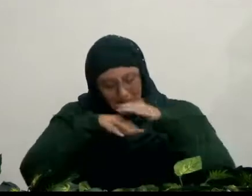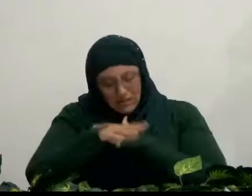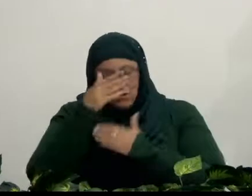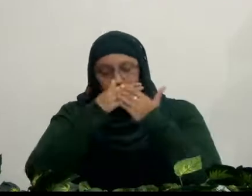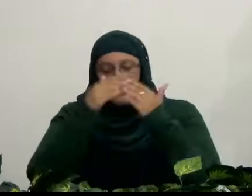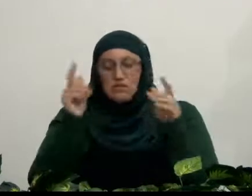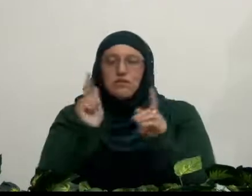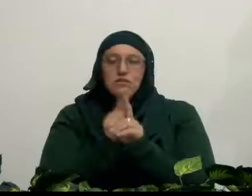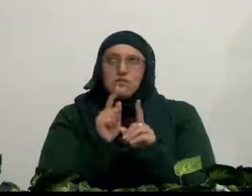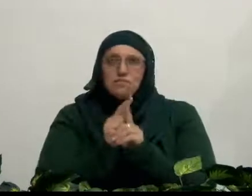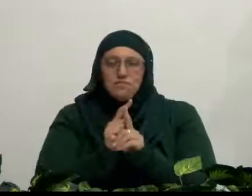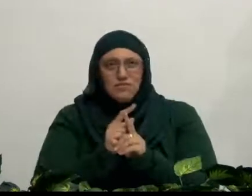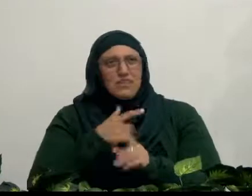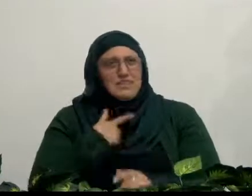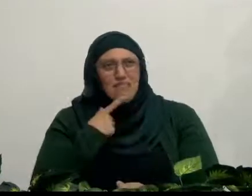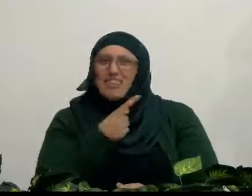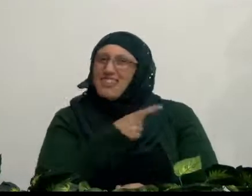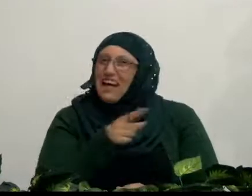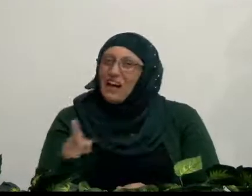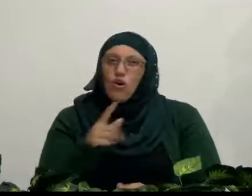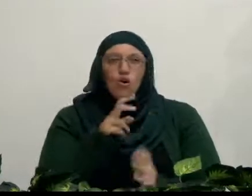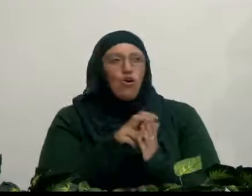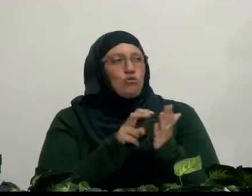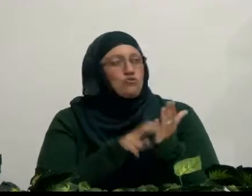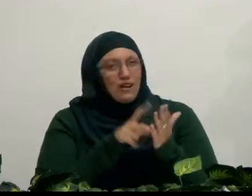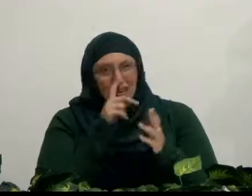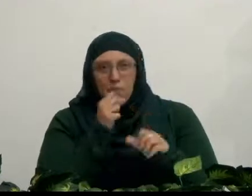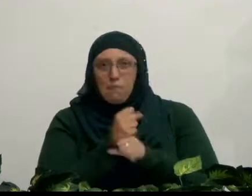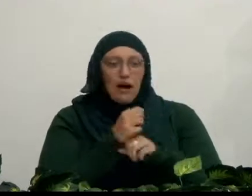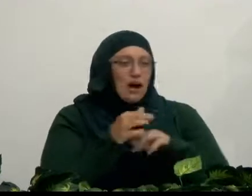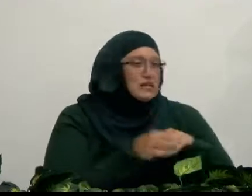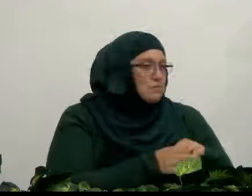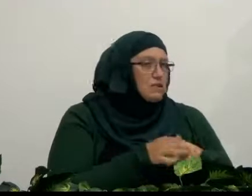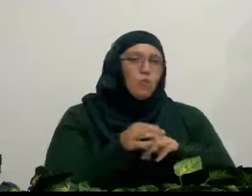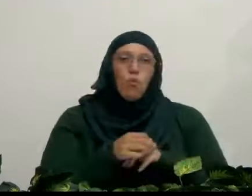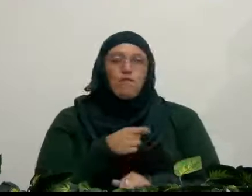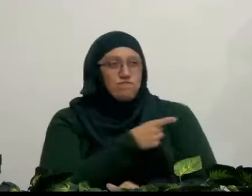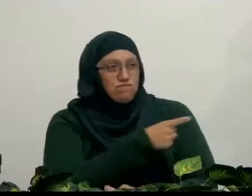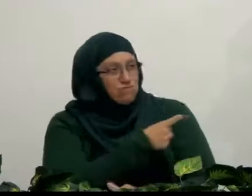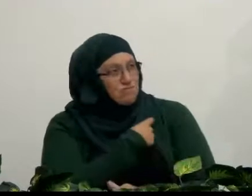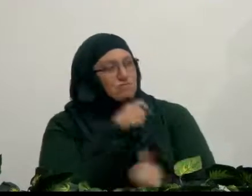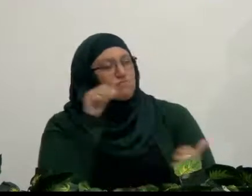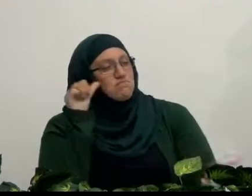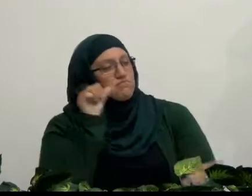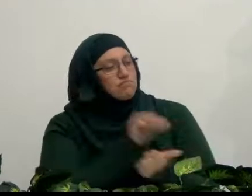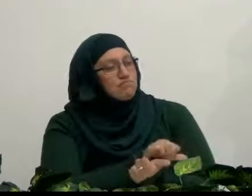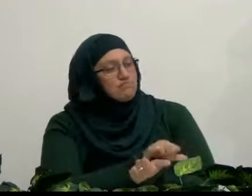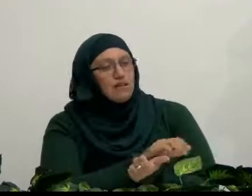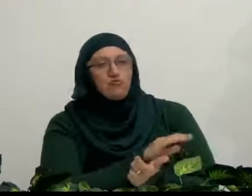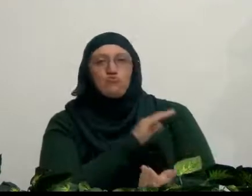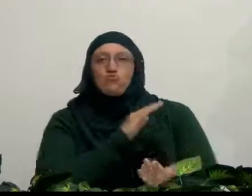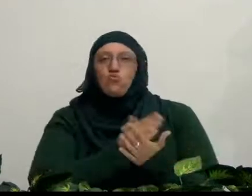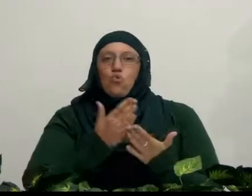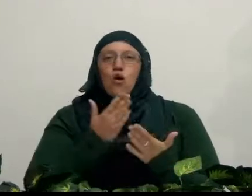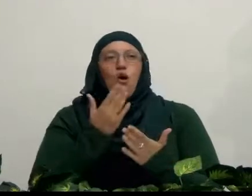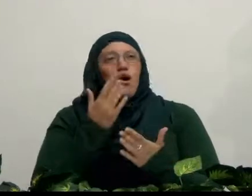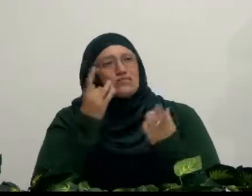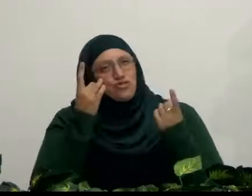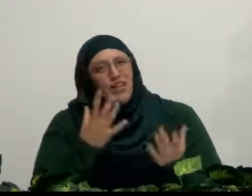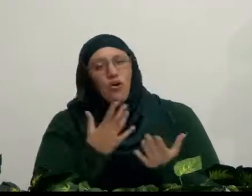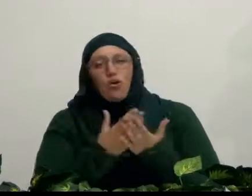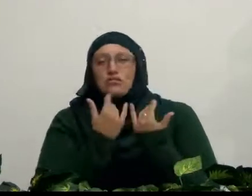well. That's what I say, that this contract can be made between husband and wife. Tighten your relation, inshallah, on Sunday by